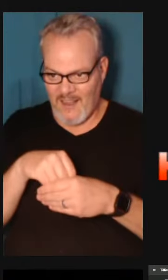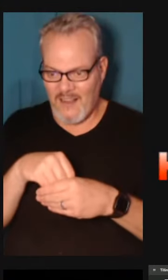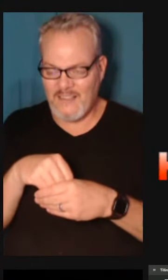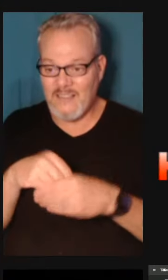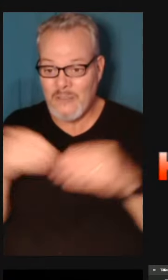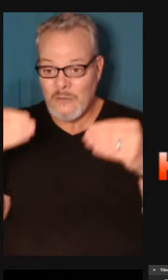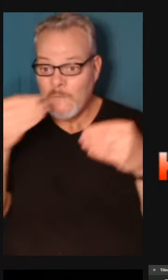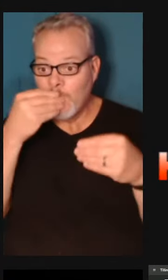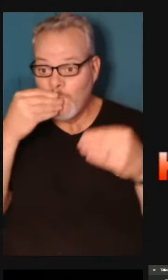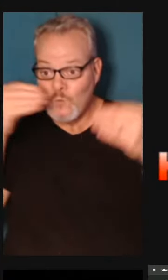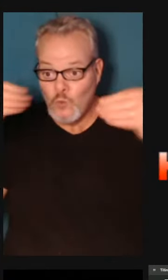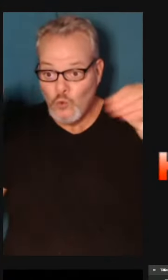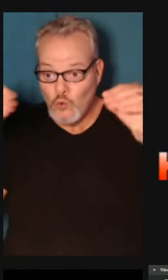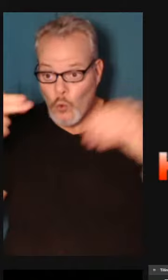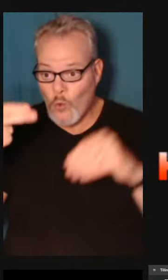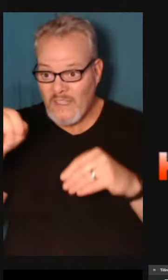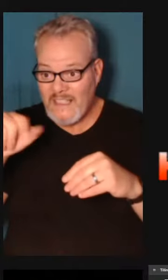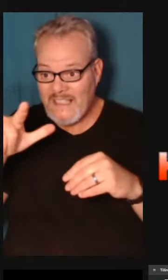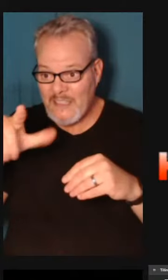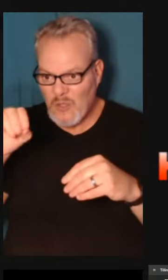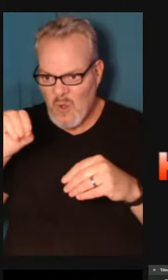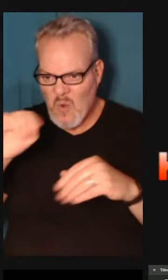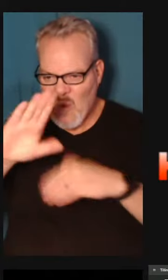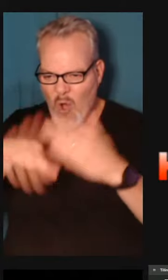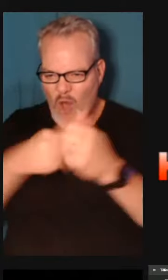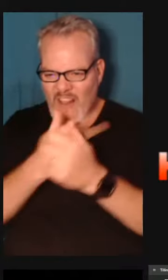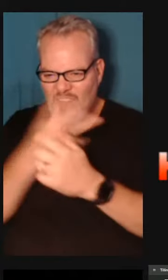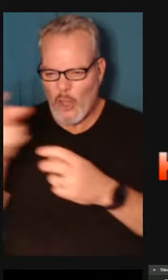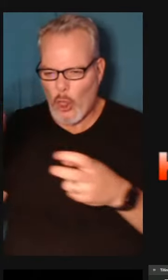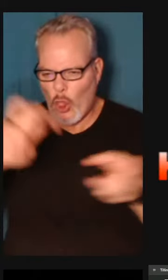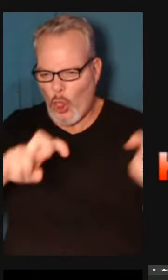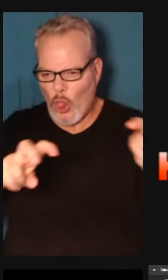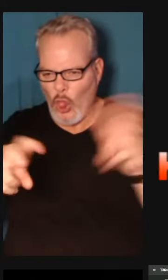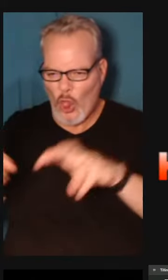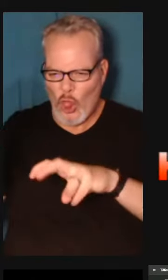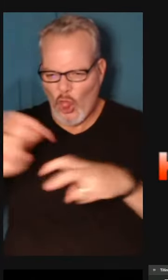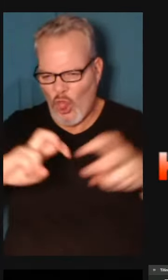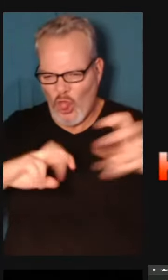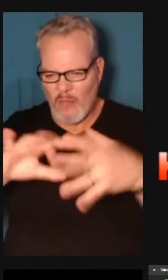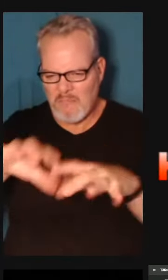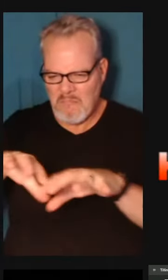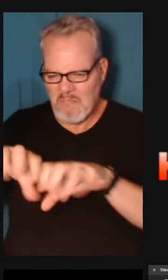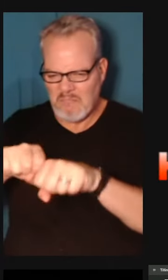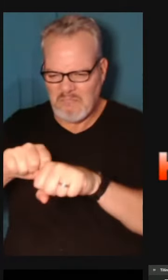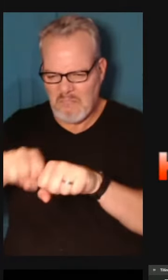Hilo, and all the goods all over the floor.